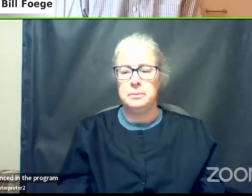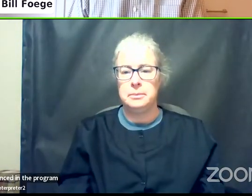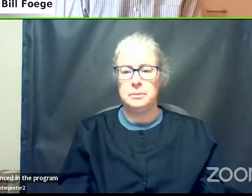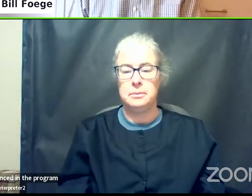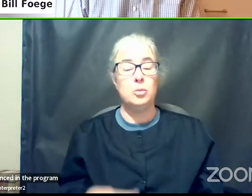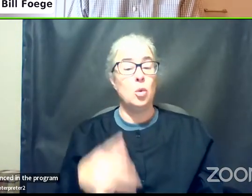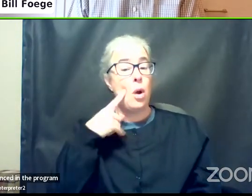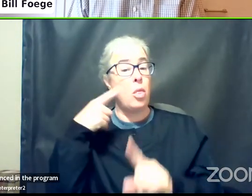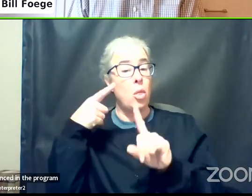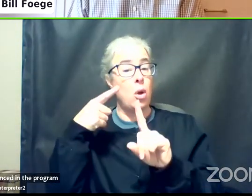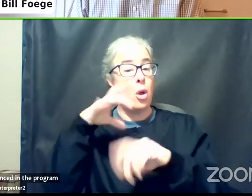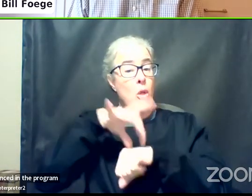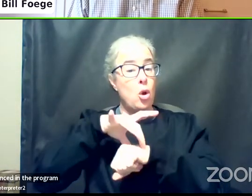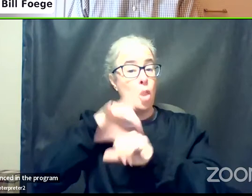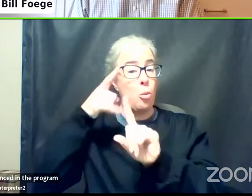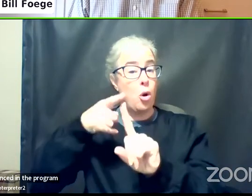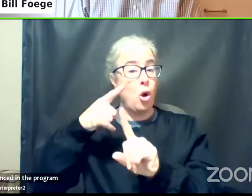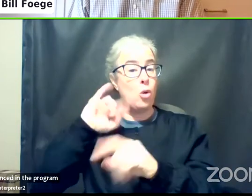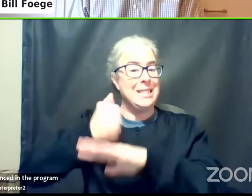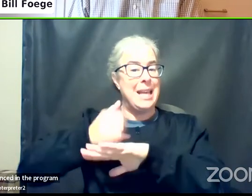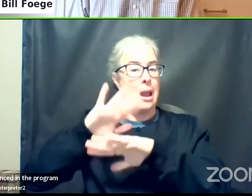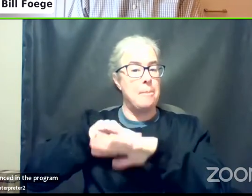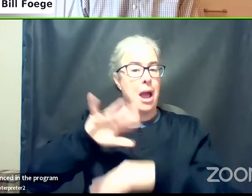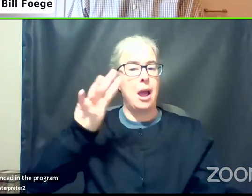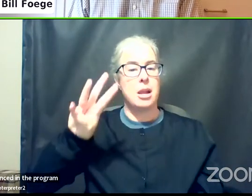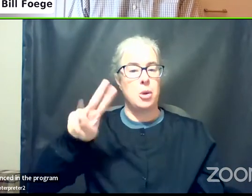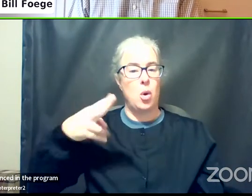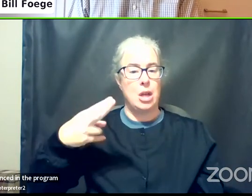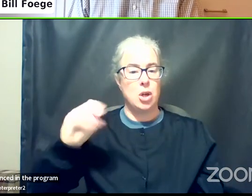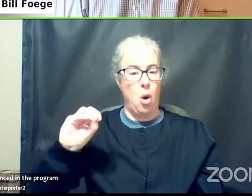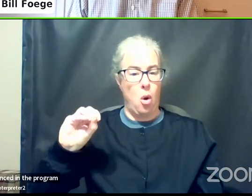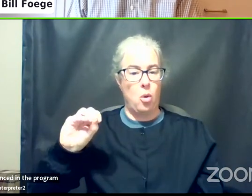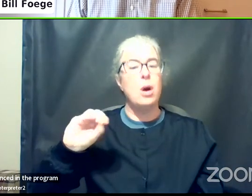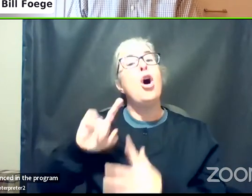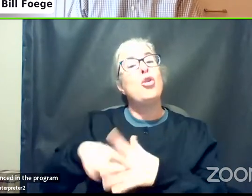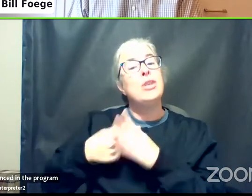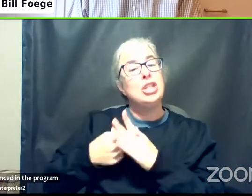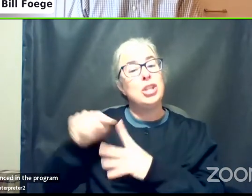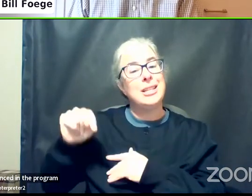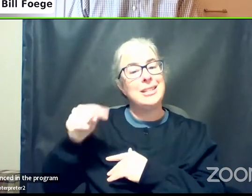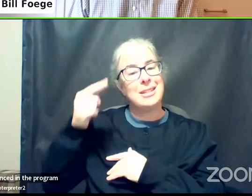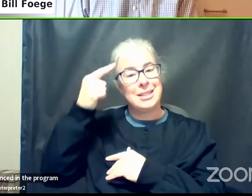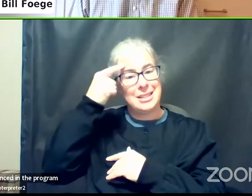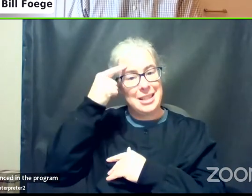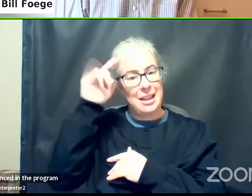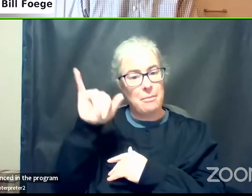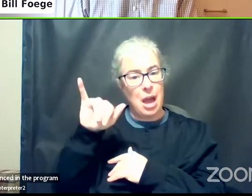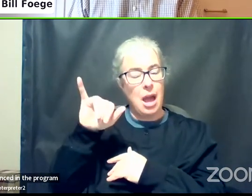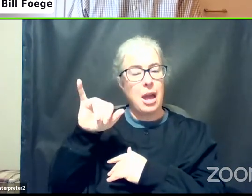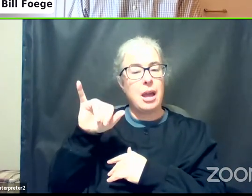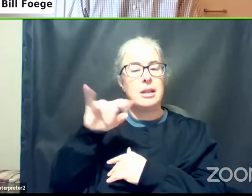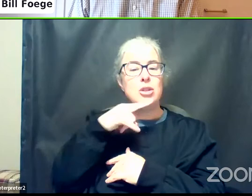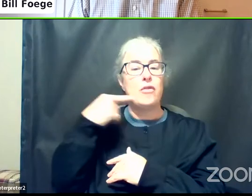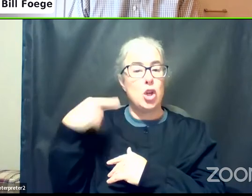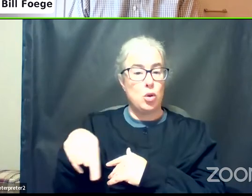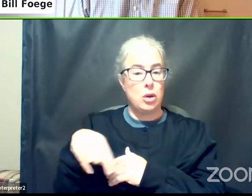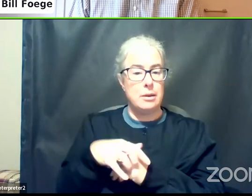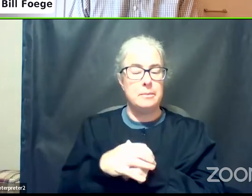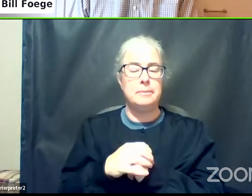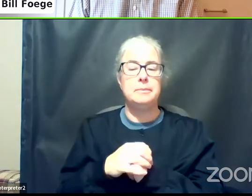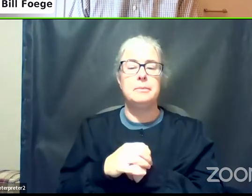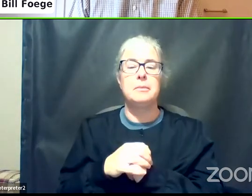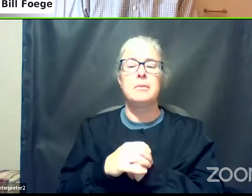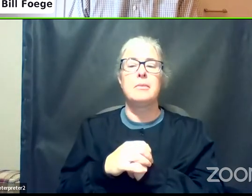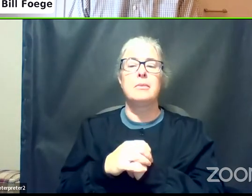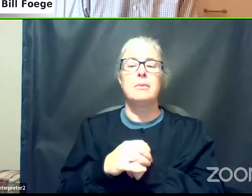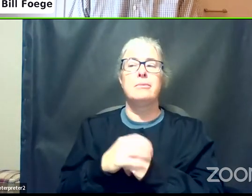global poll was set by who was originally conceived by the Soviet Union and